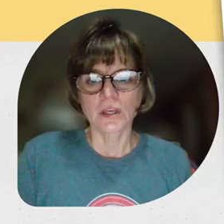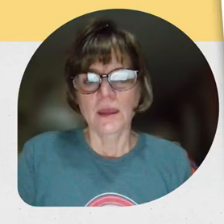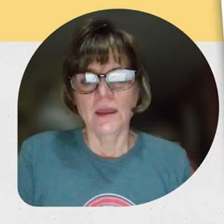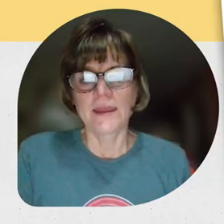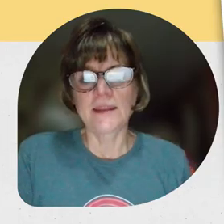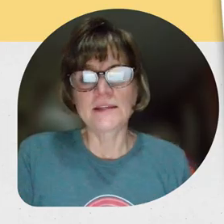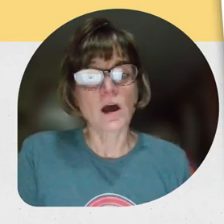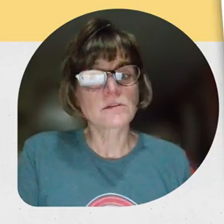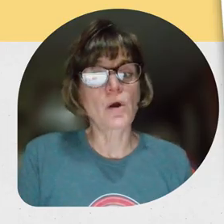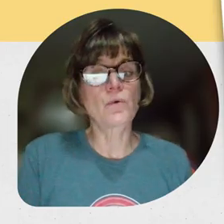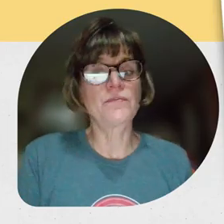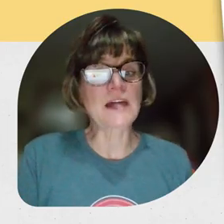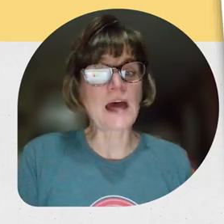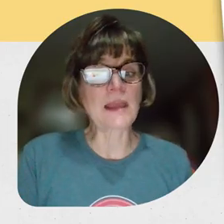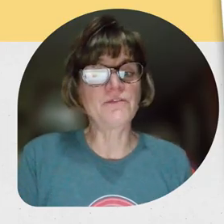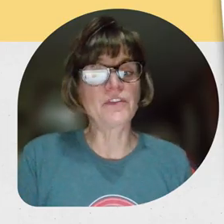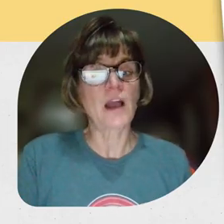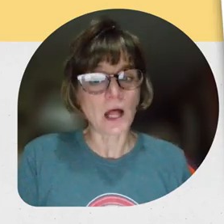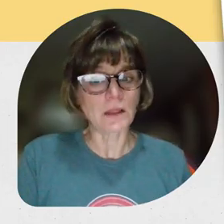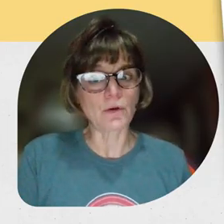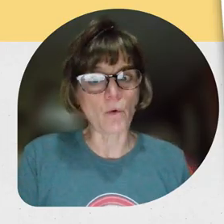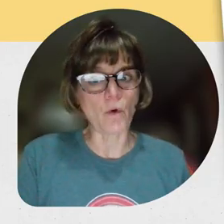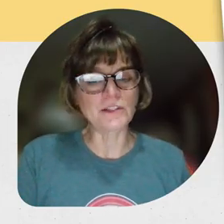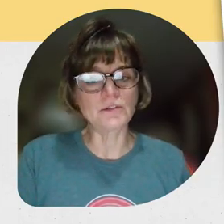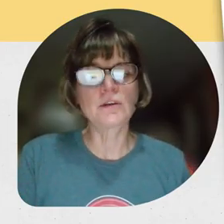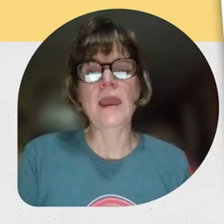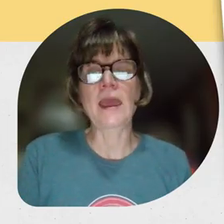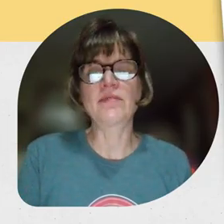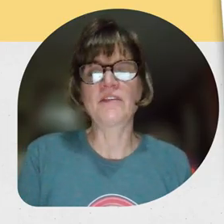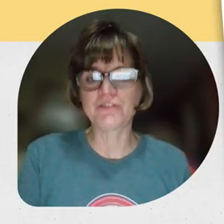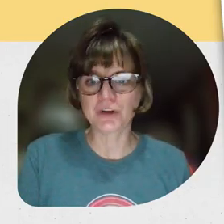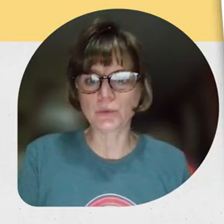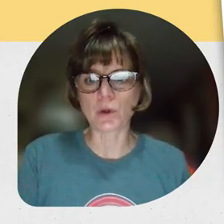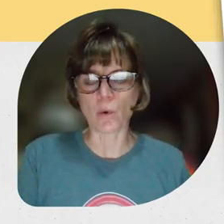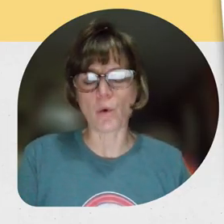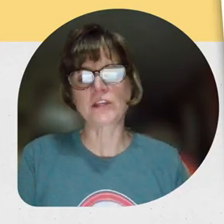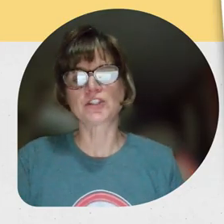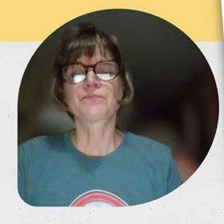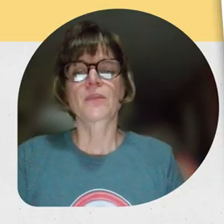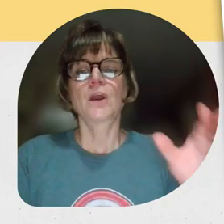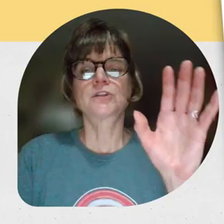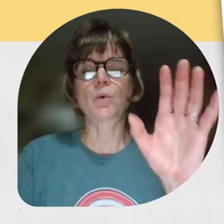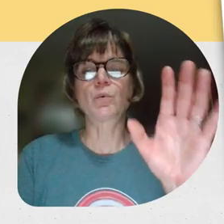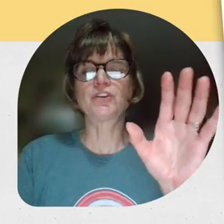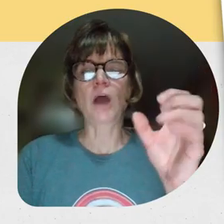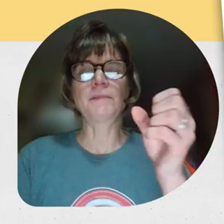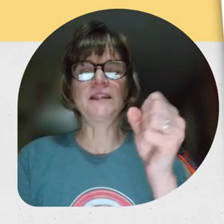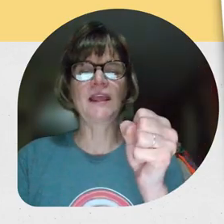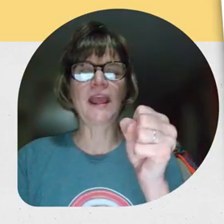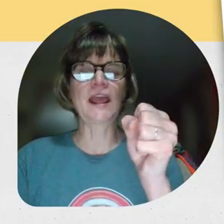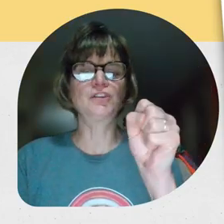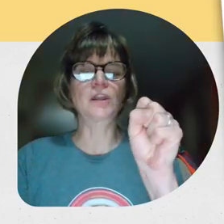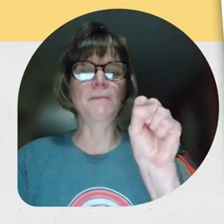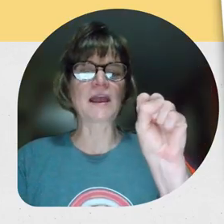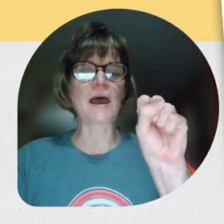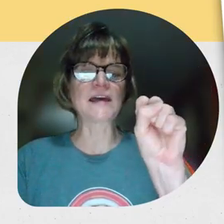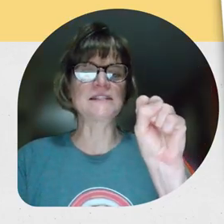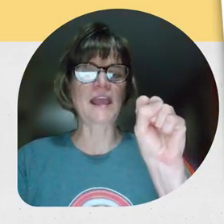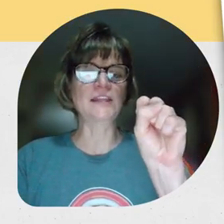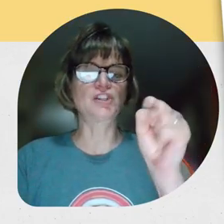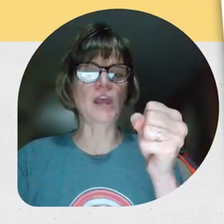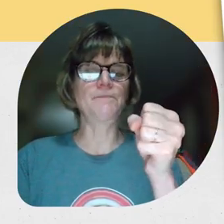Orange. It is also the sign for the color orange and the fruit orange. So with your dominant hand, you're going to make